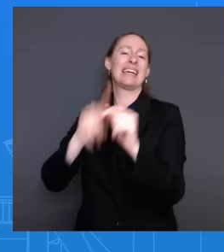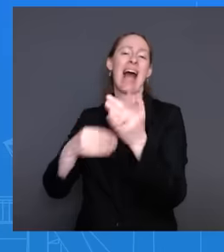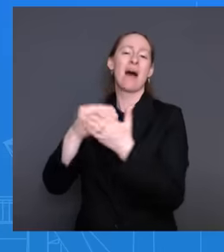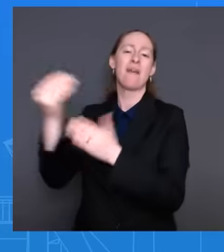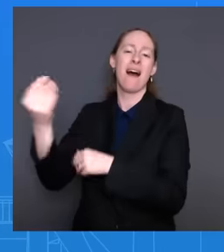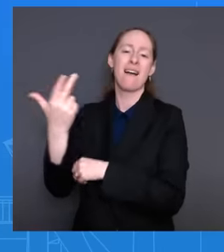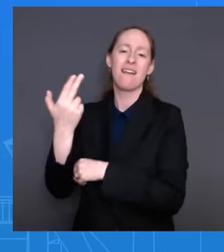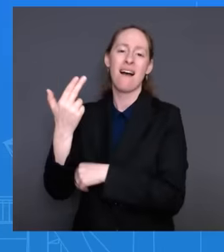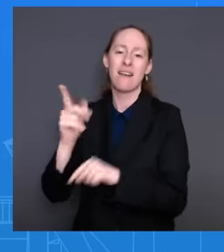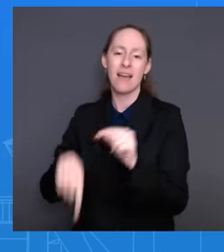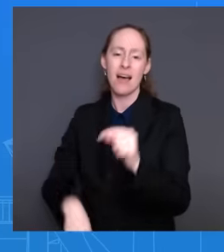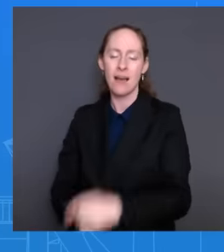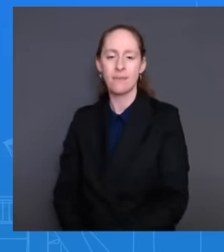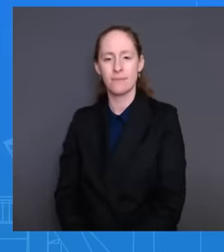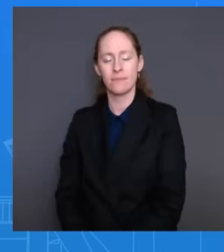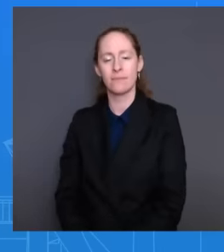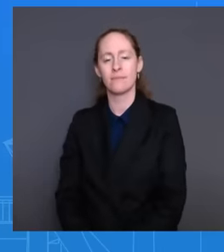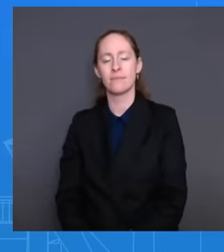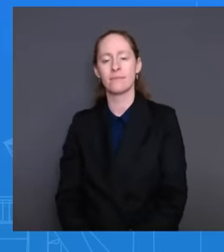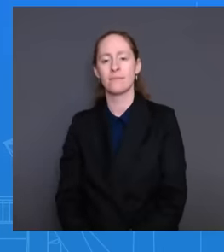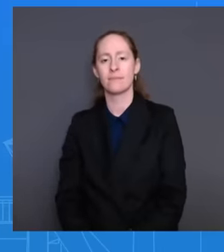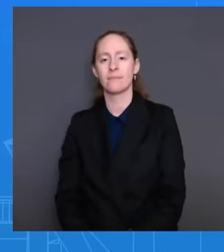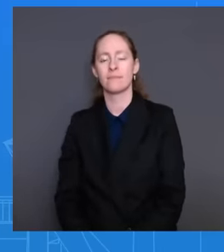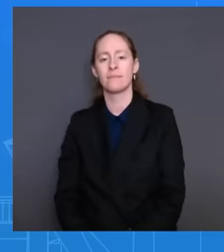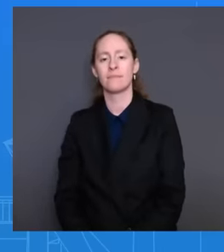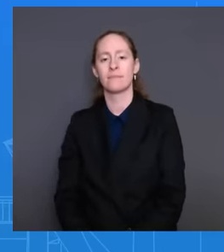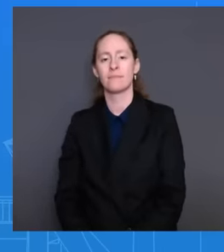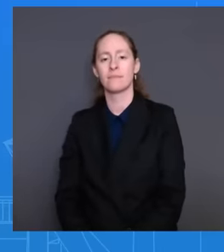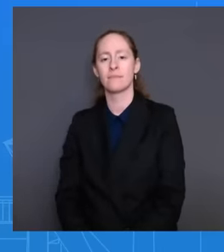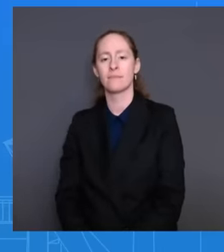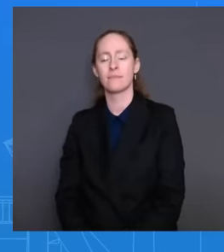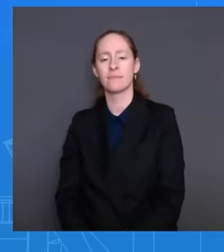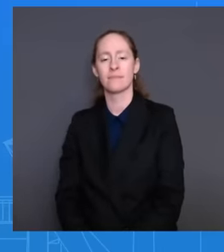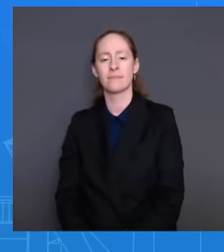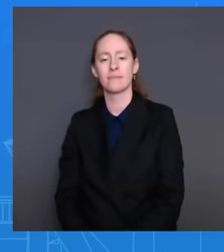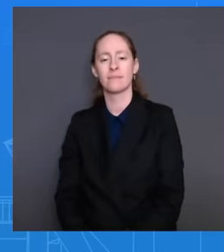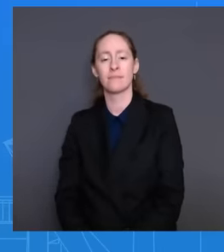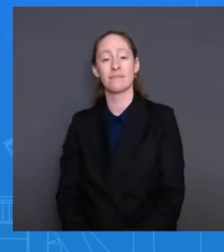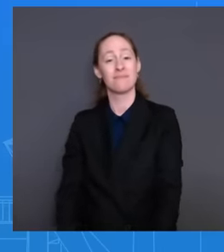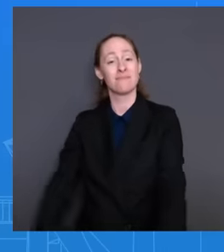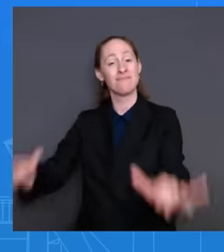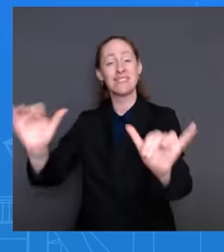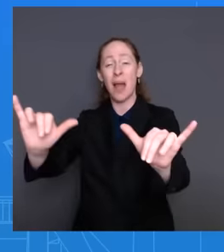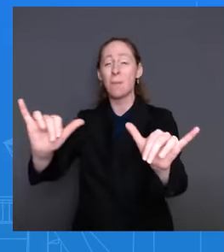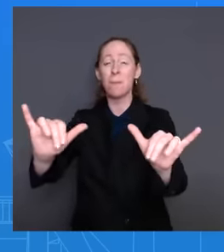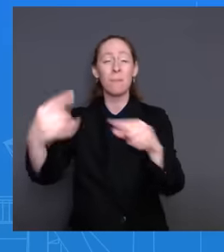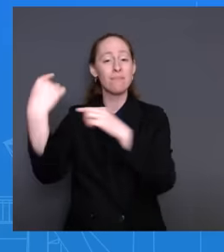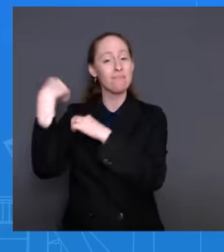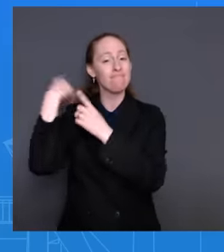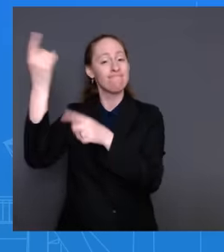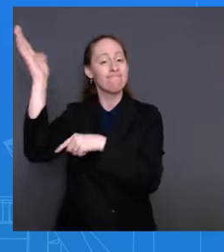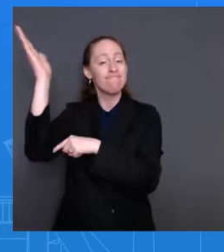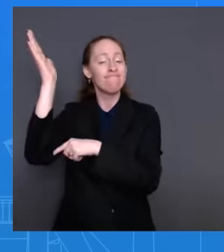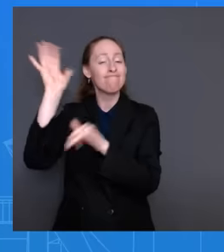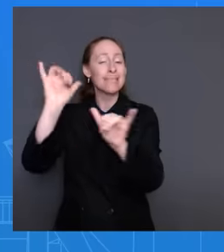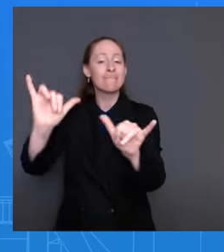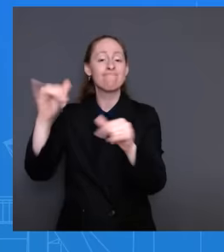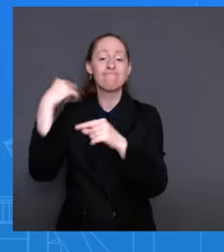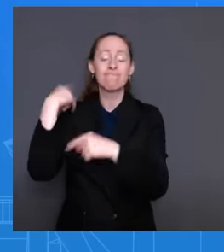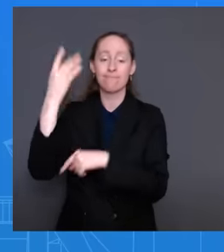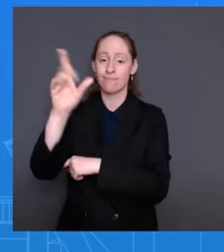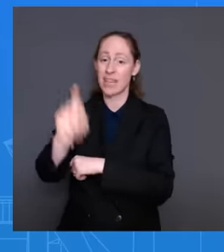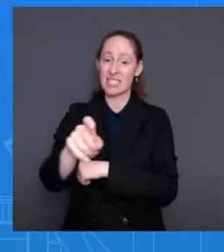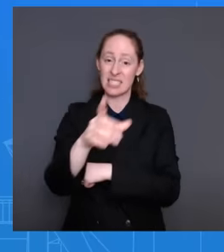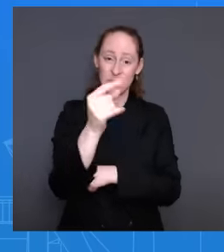day that he first few days that he walked into office, is to ask Congress to act. And so we're going to continue to have those conversations. He's going to